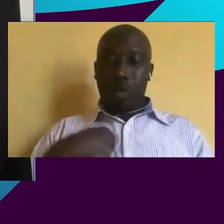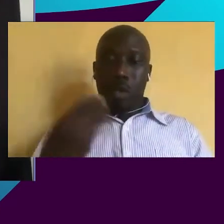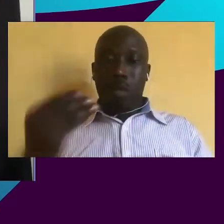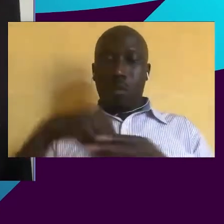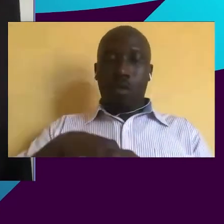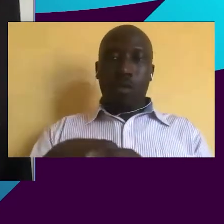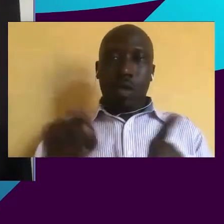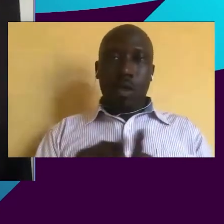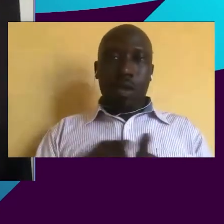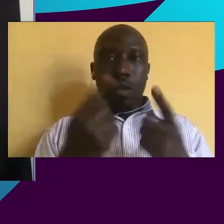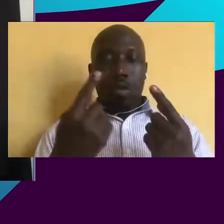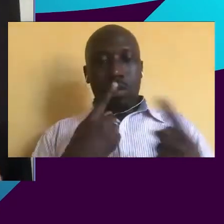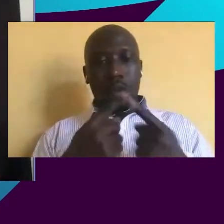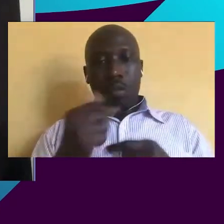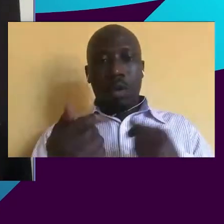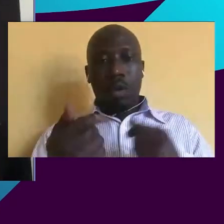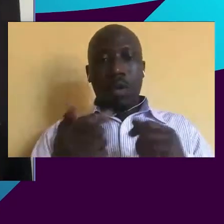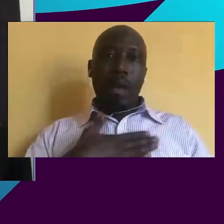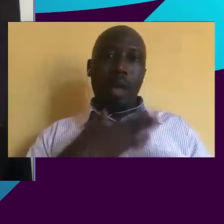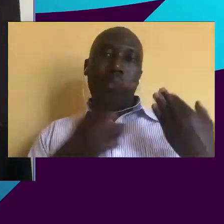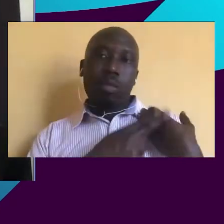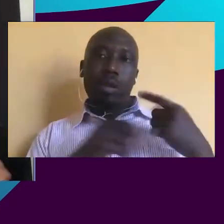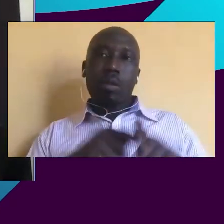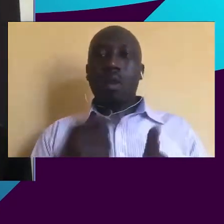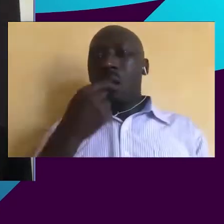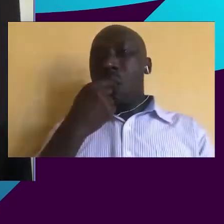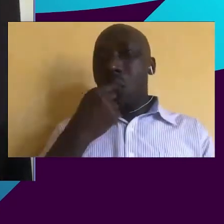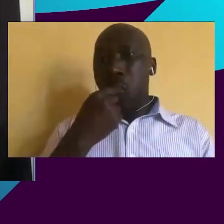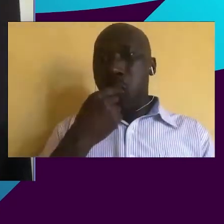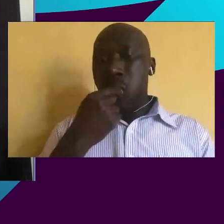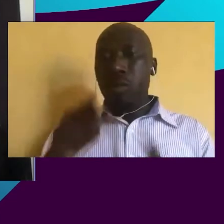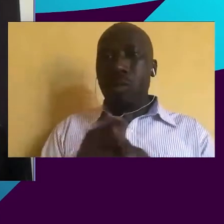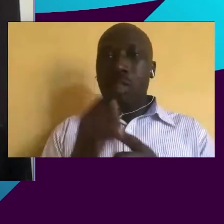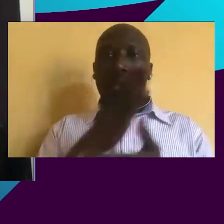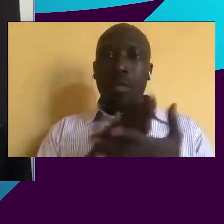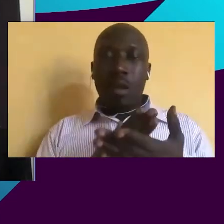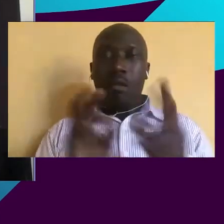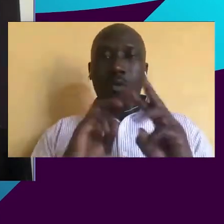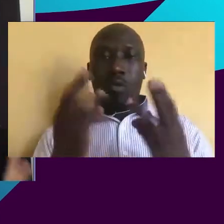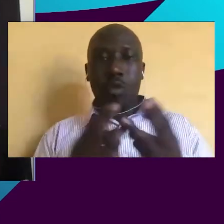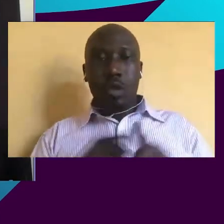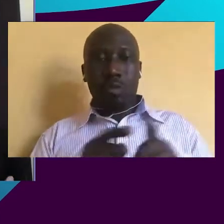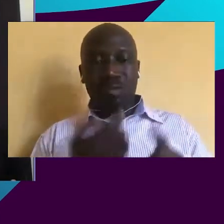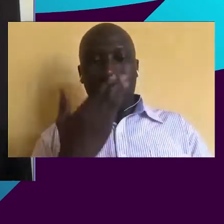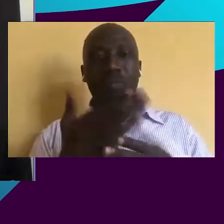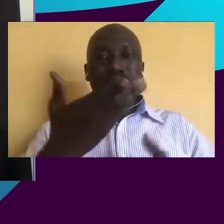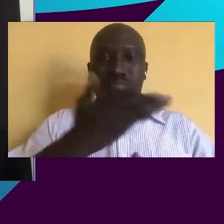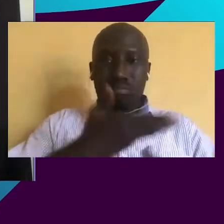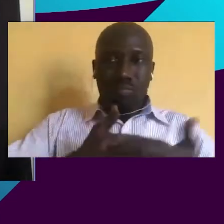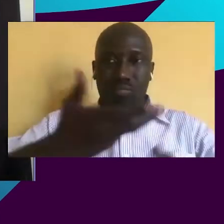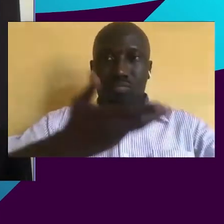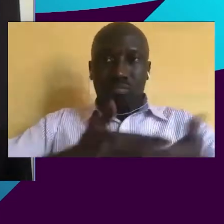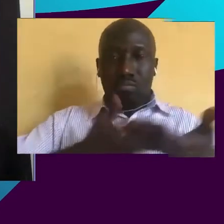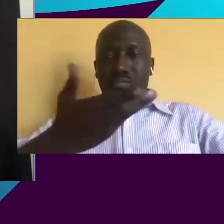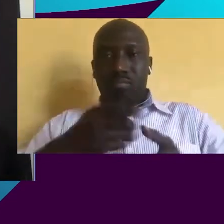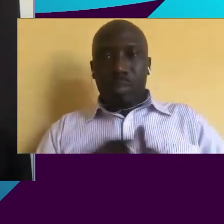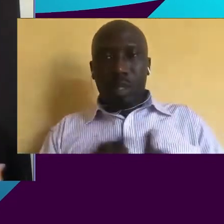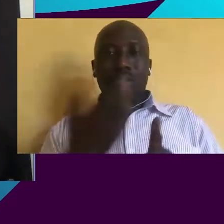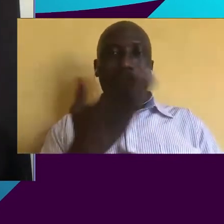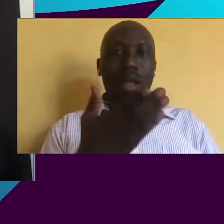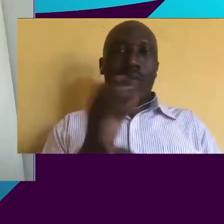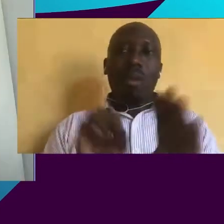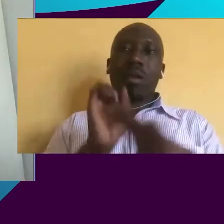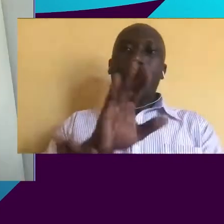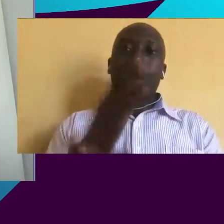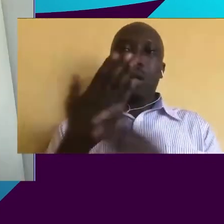my role as a referee. Part of the workshop was a bit of an interactive section. So we did a VAR presentation where the girls